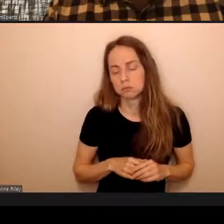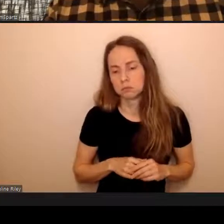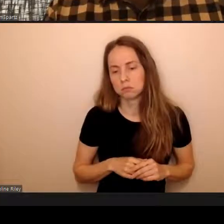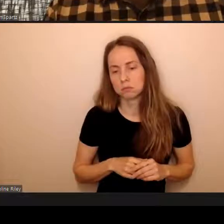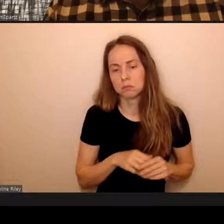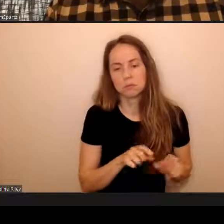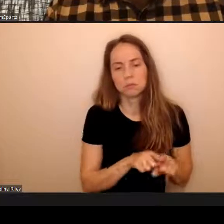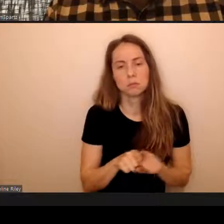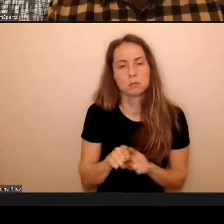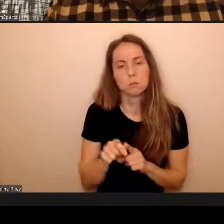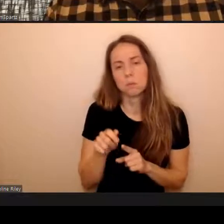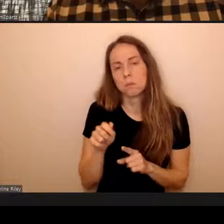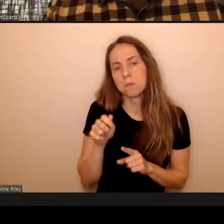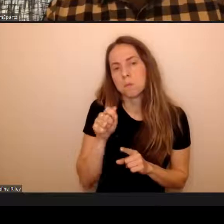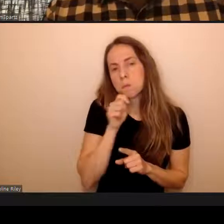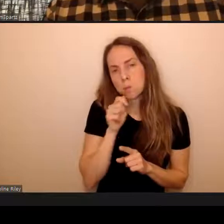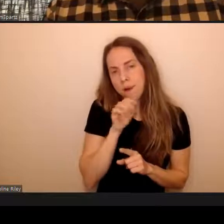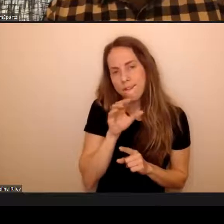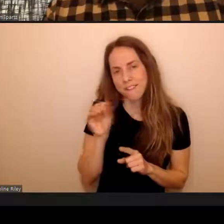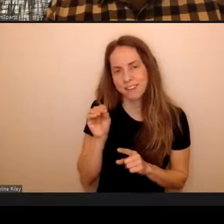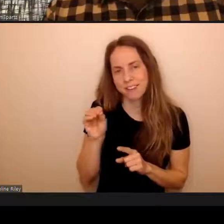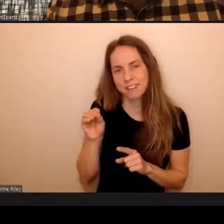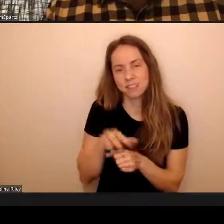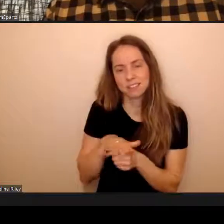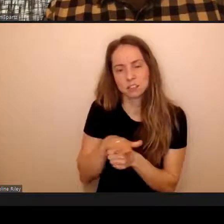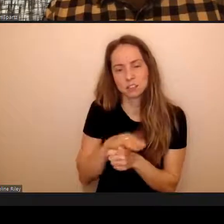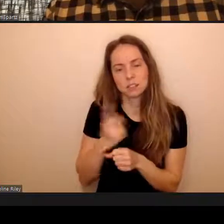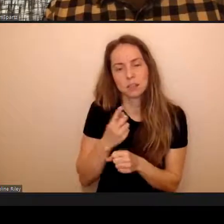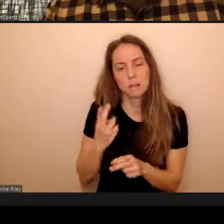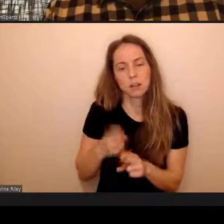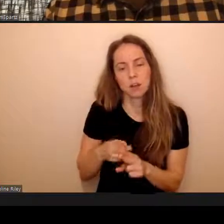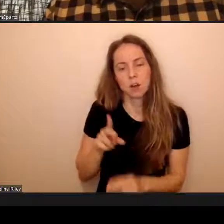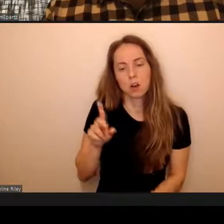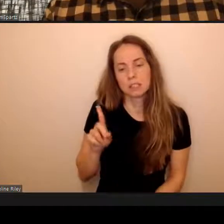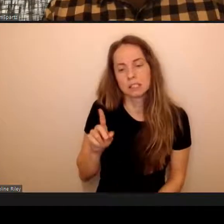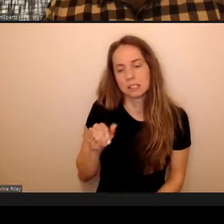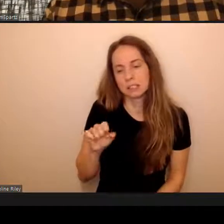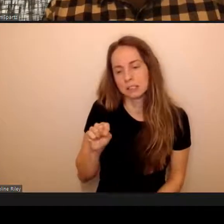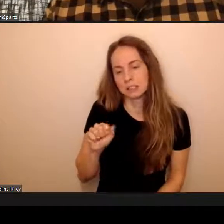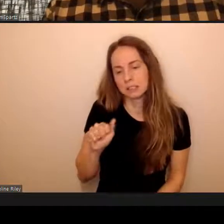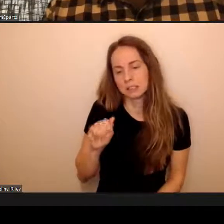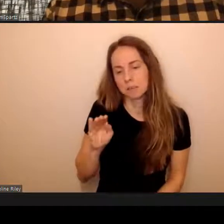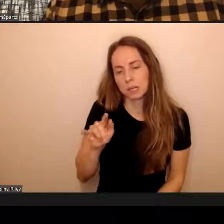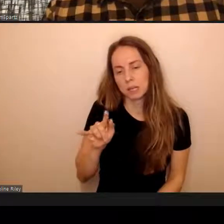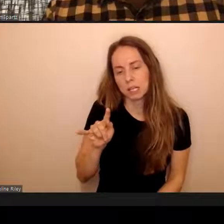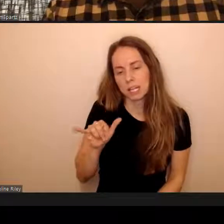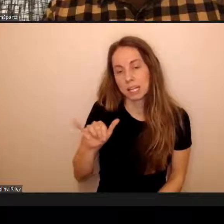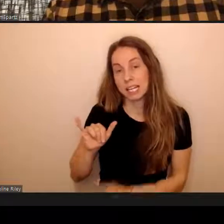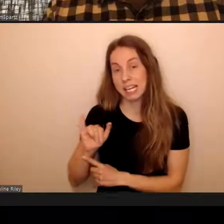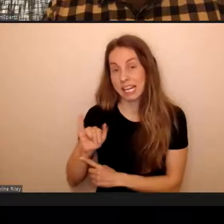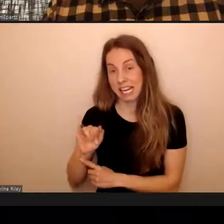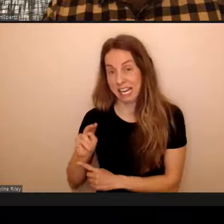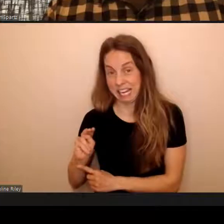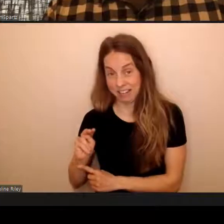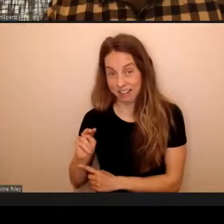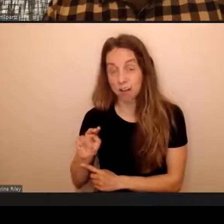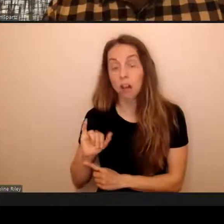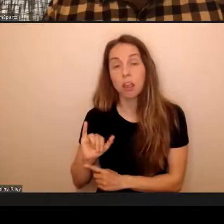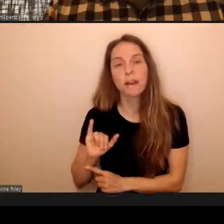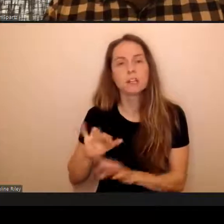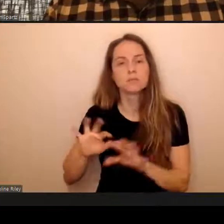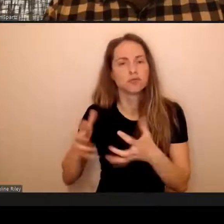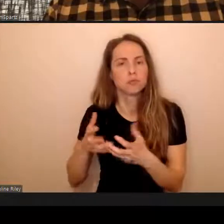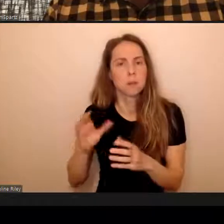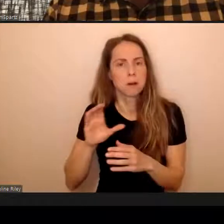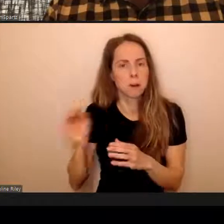the private sector. There's something called Disability In, which is an organization of companies